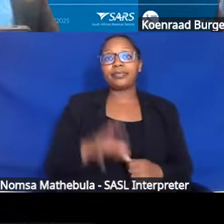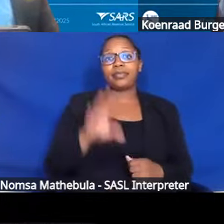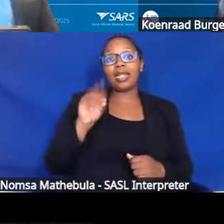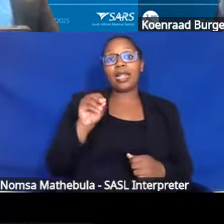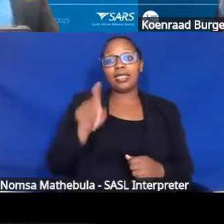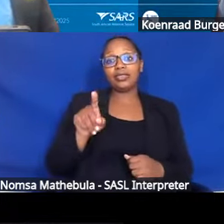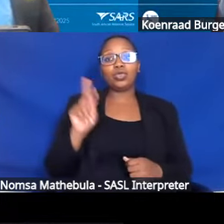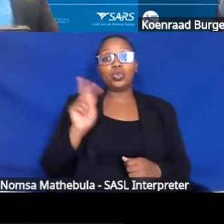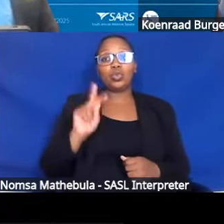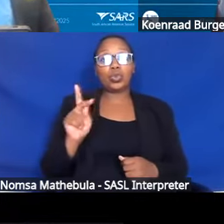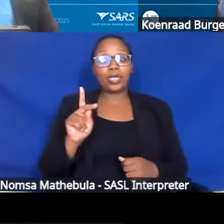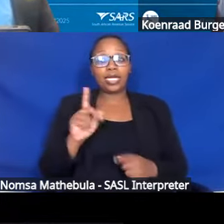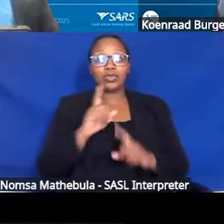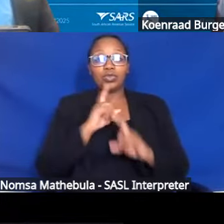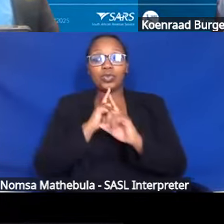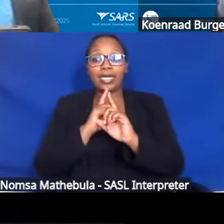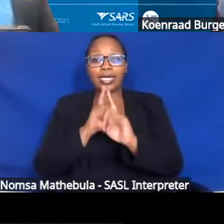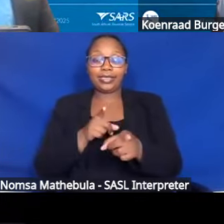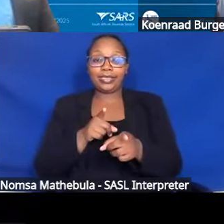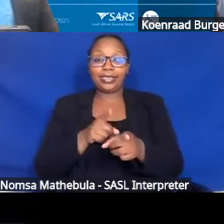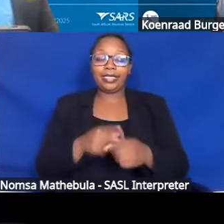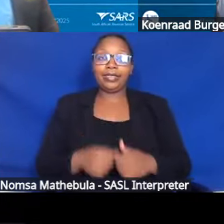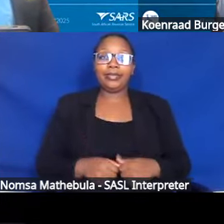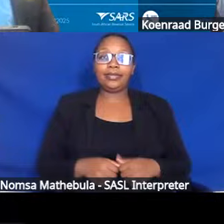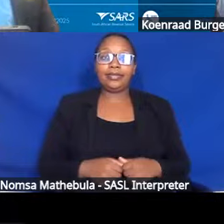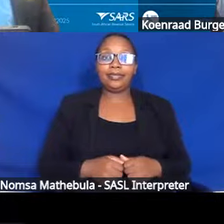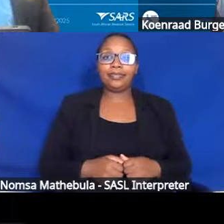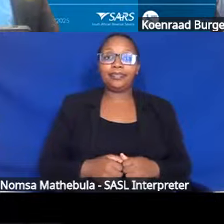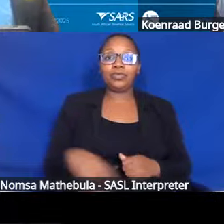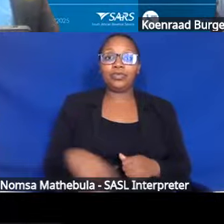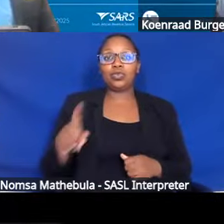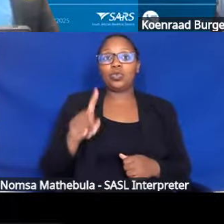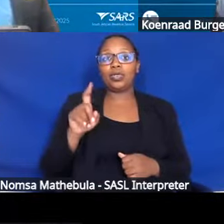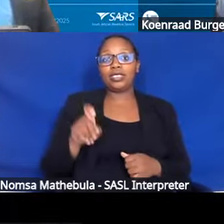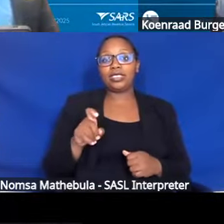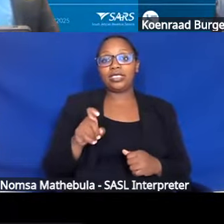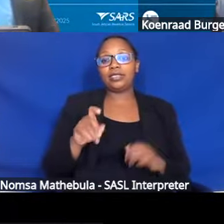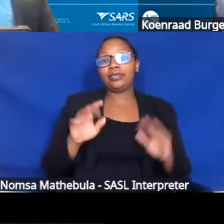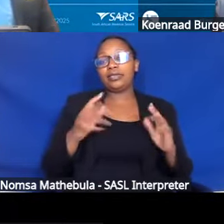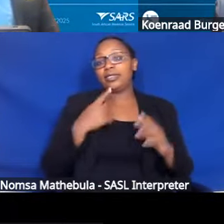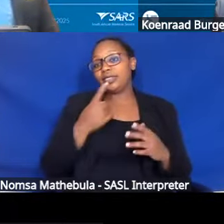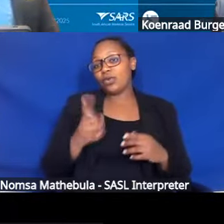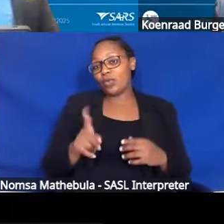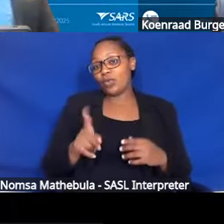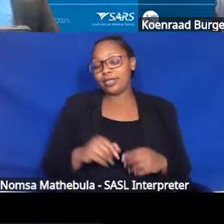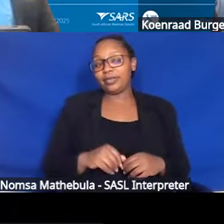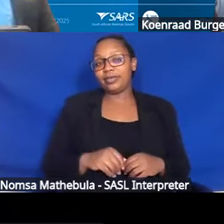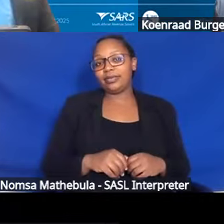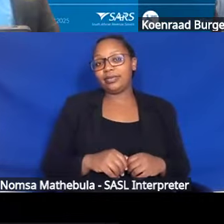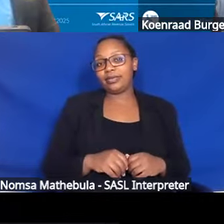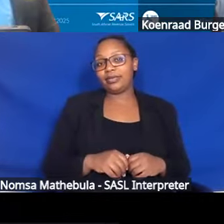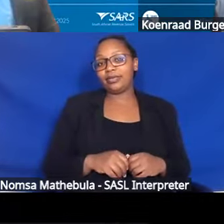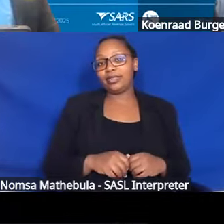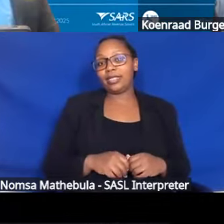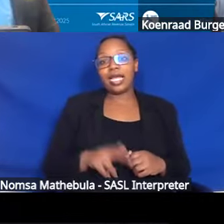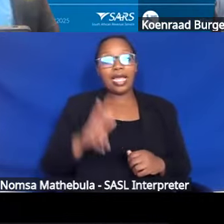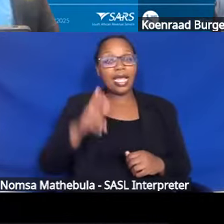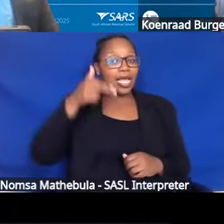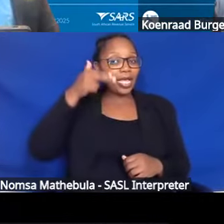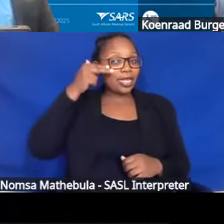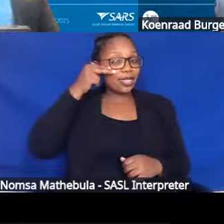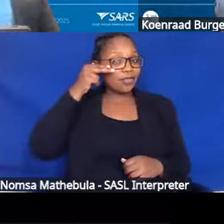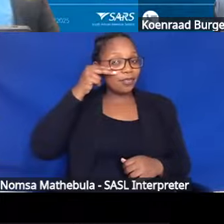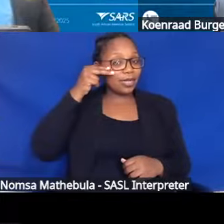you to answer. The question reads as follows: can a deaf blind parents claim